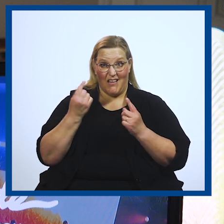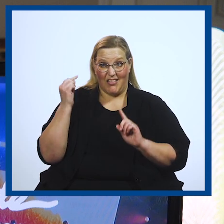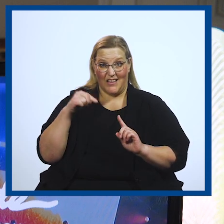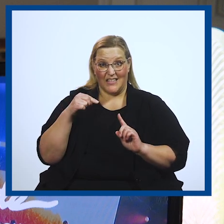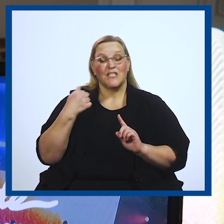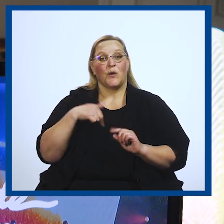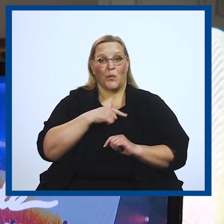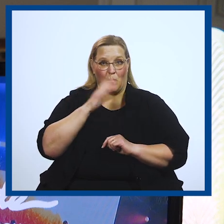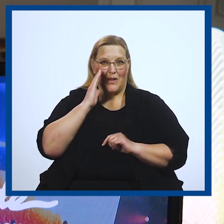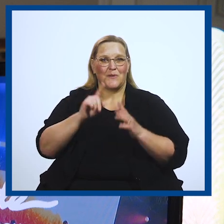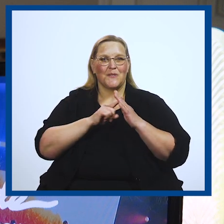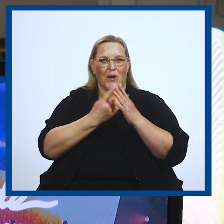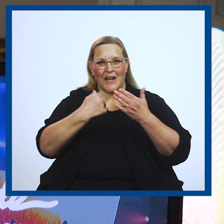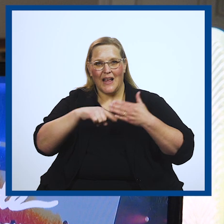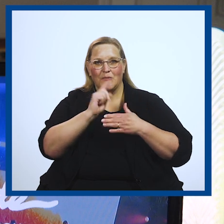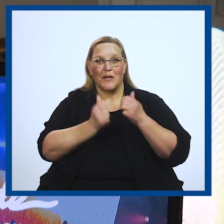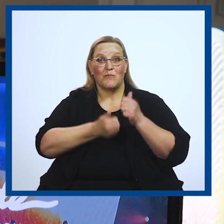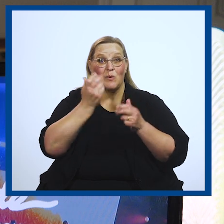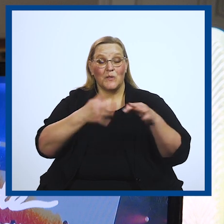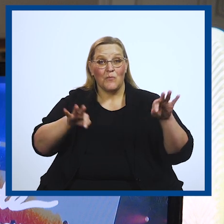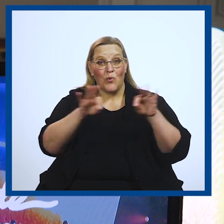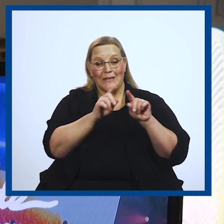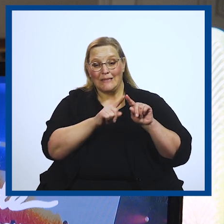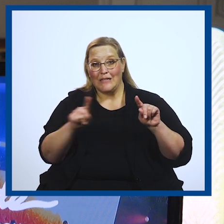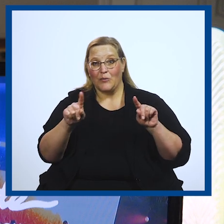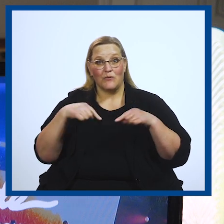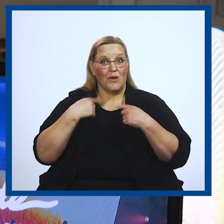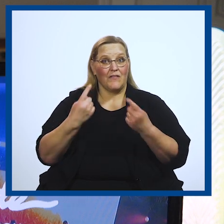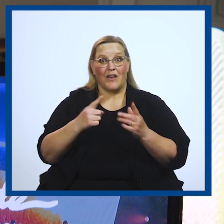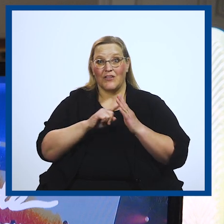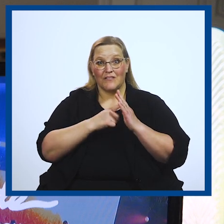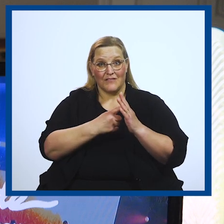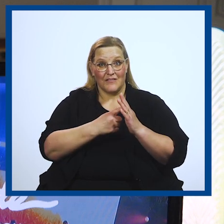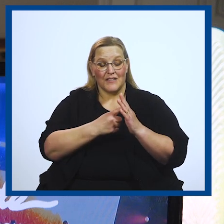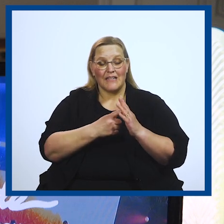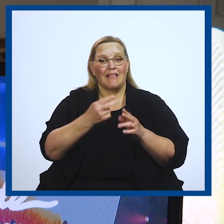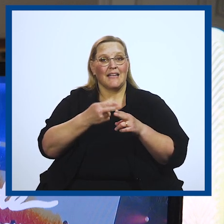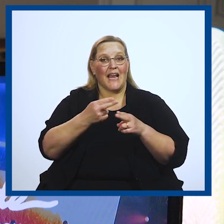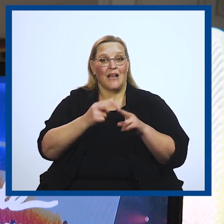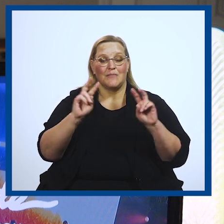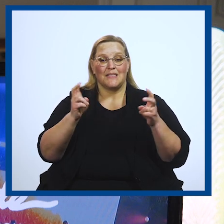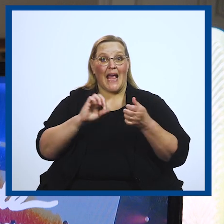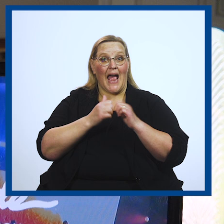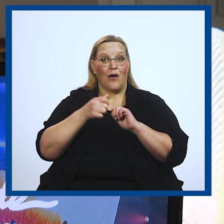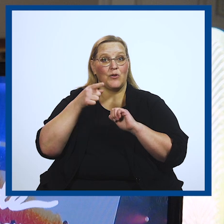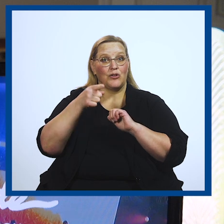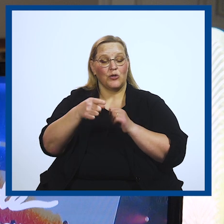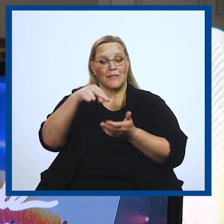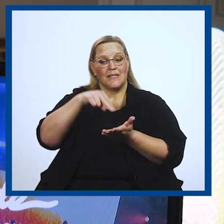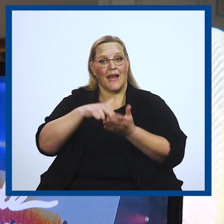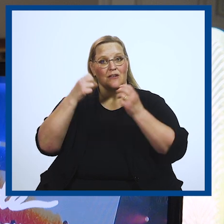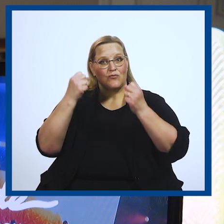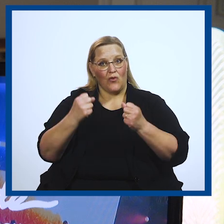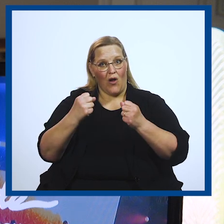to unleash, starting next week, the most important series we have ever done. And the name of that series is this: How do you stand